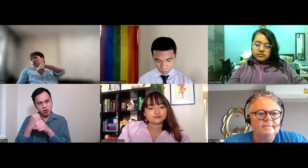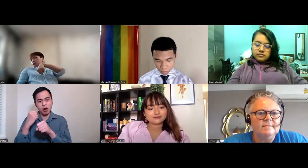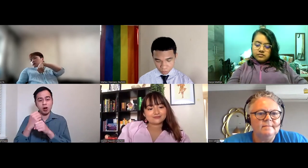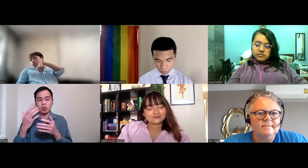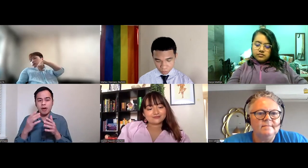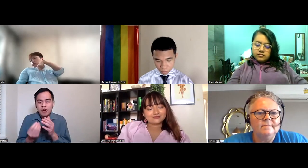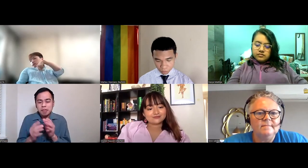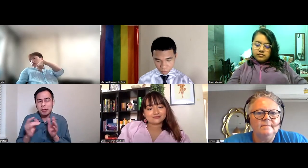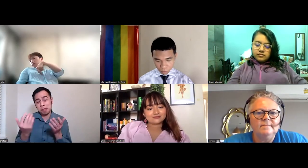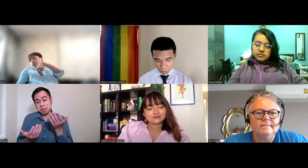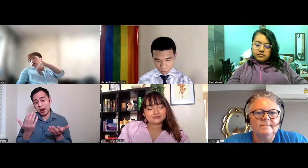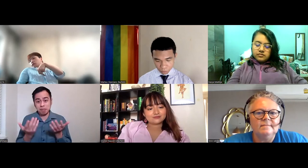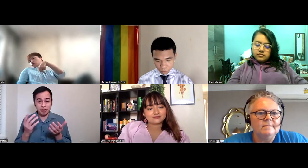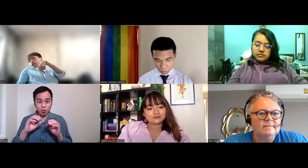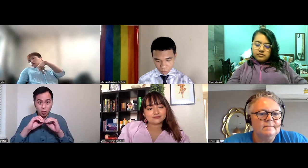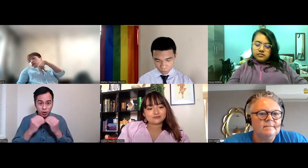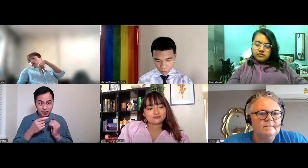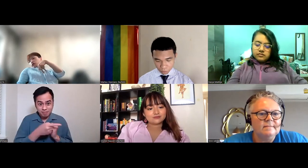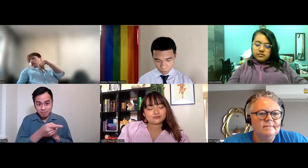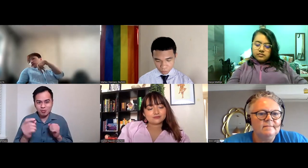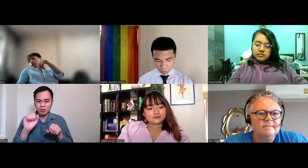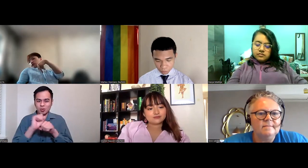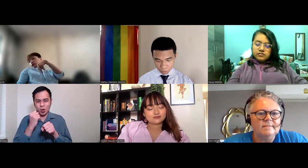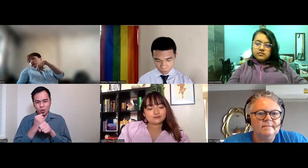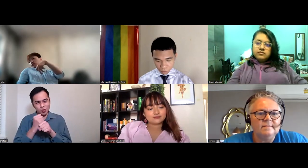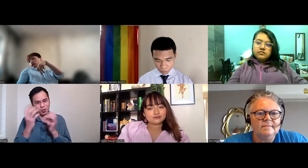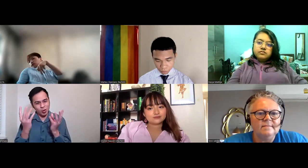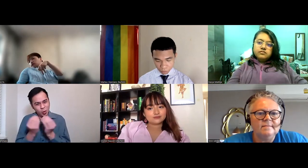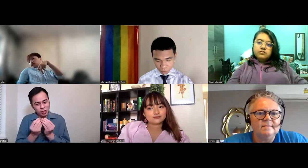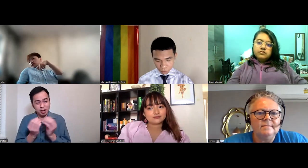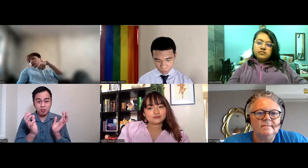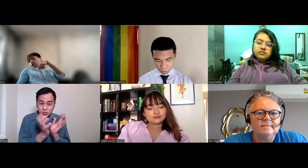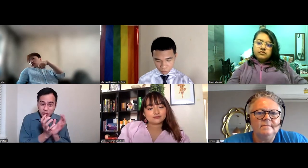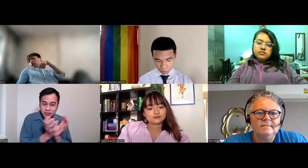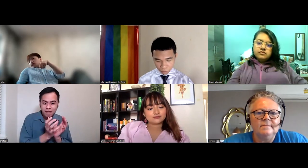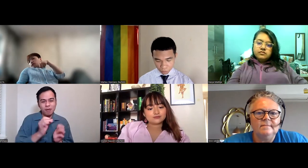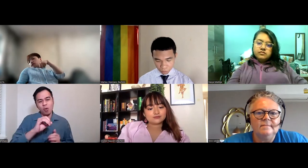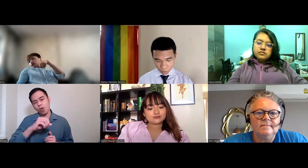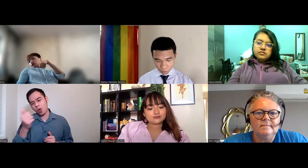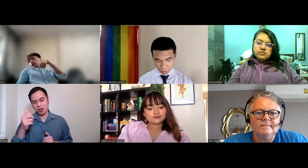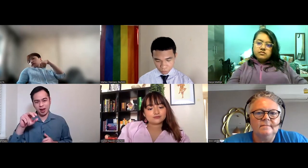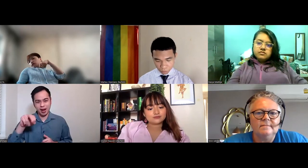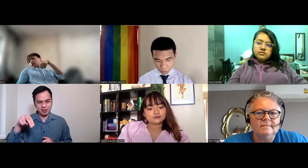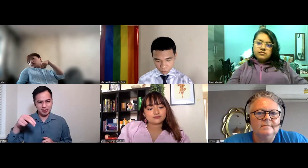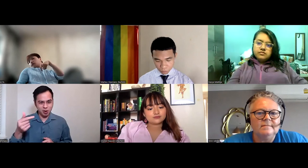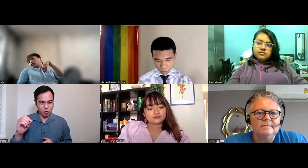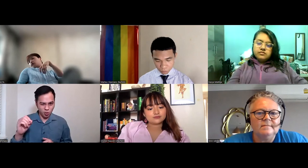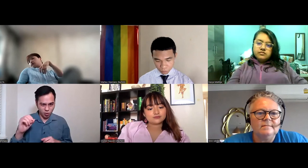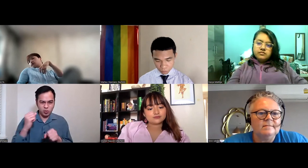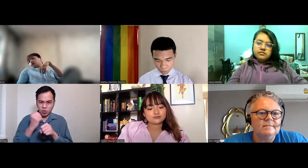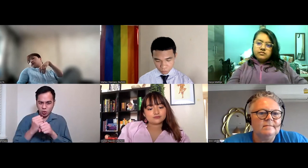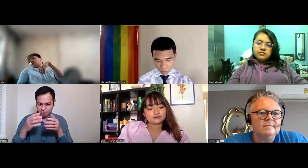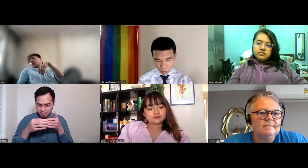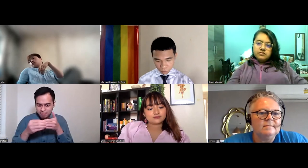because awareness is important, apart from that, in terms of the skills, organizational skills, and I see that